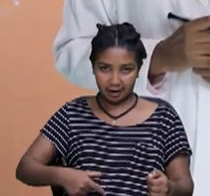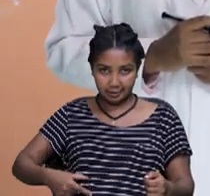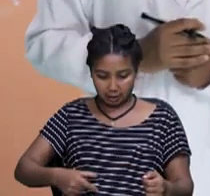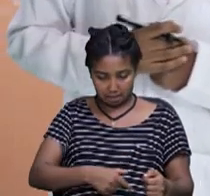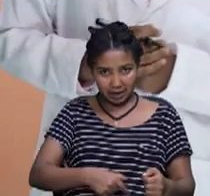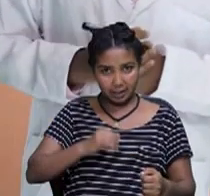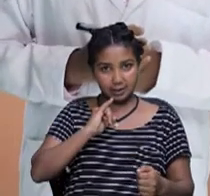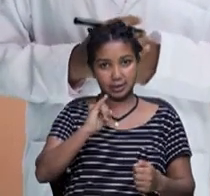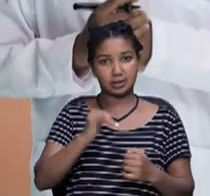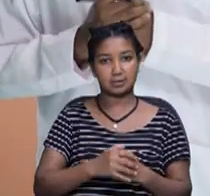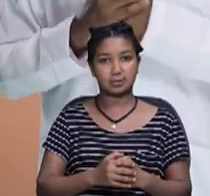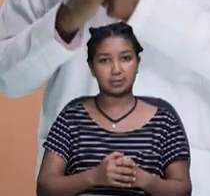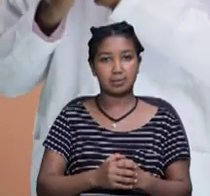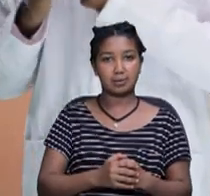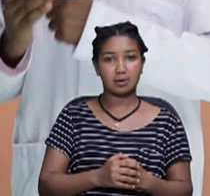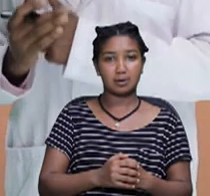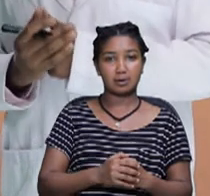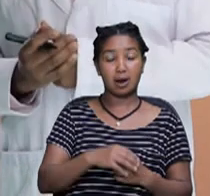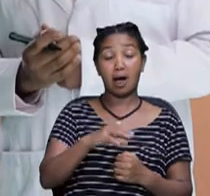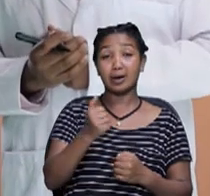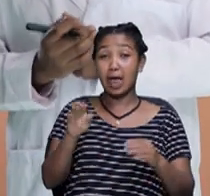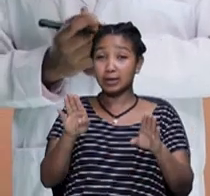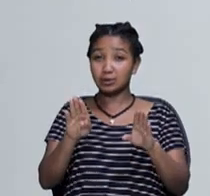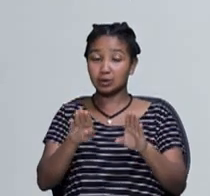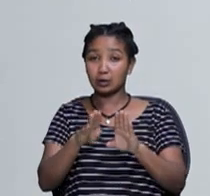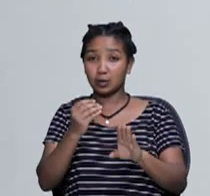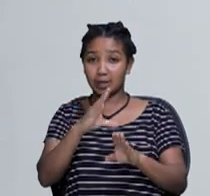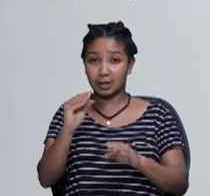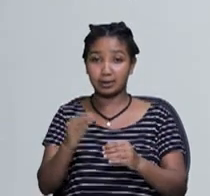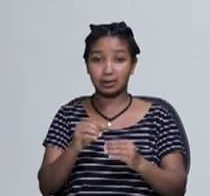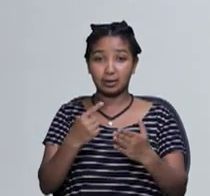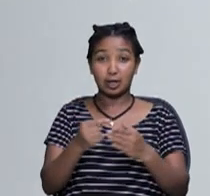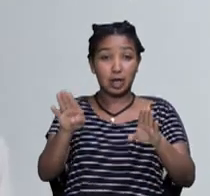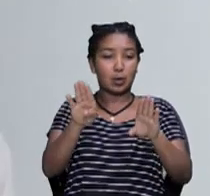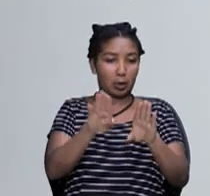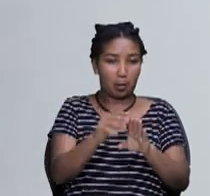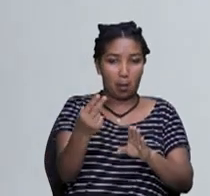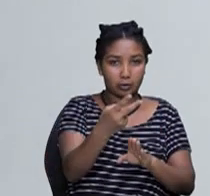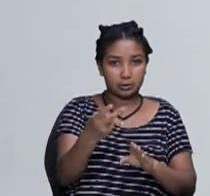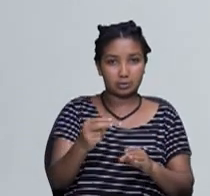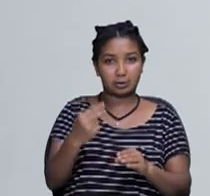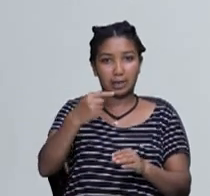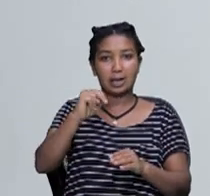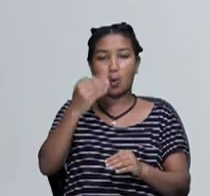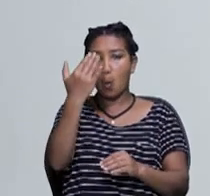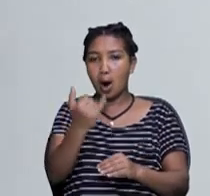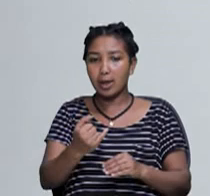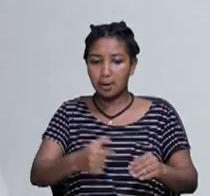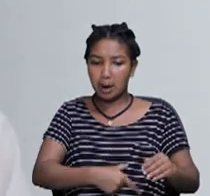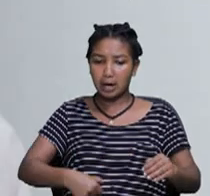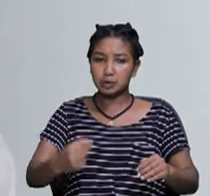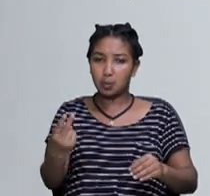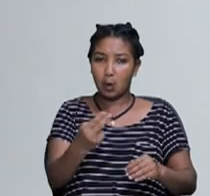Pancreas is an exocrine and endocrine glands. Why pancreas is